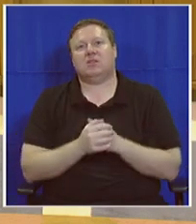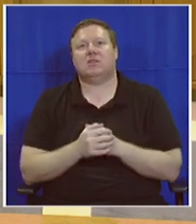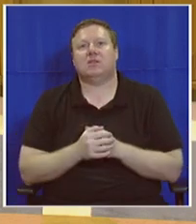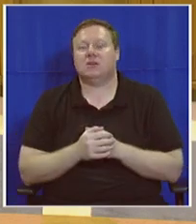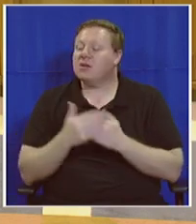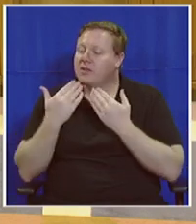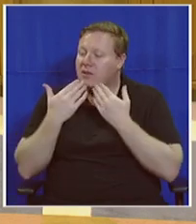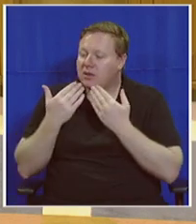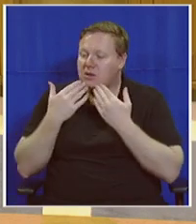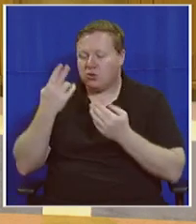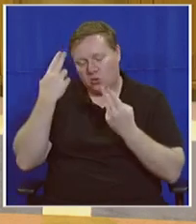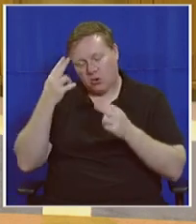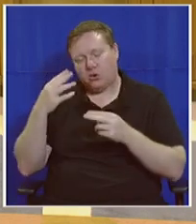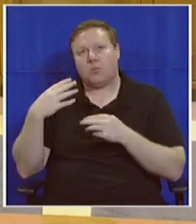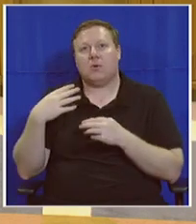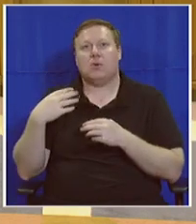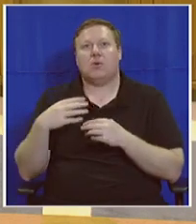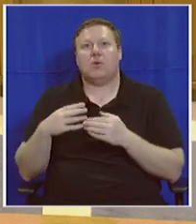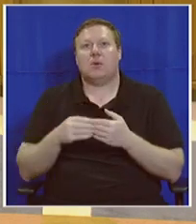Honorable Melder, welcome.